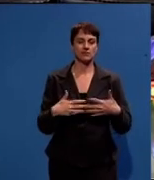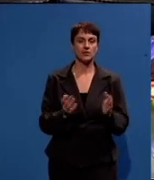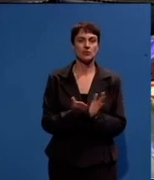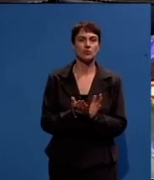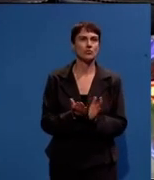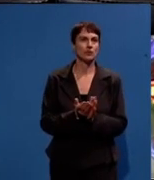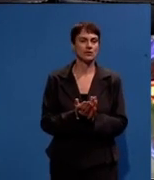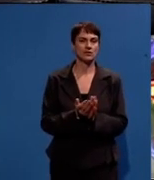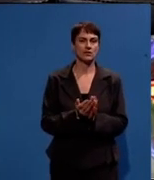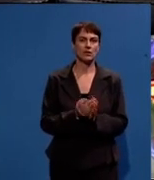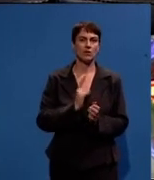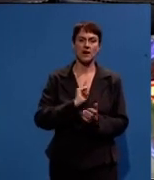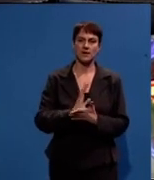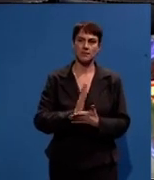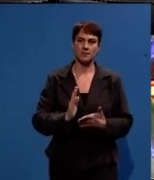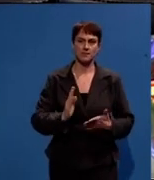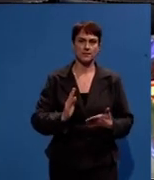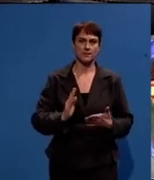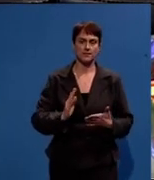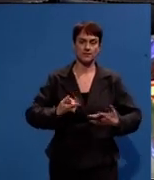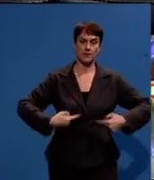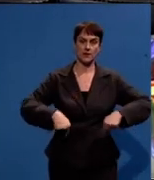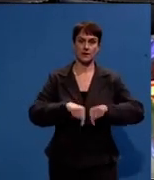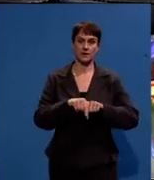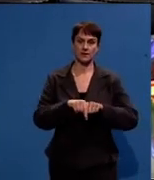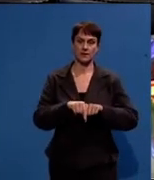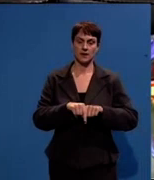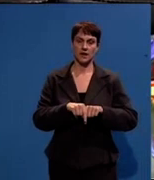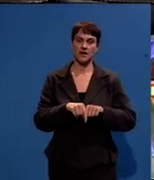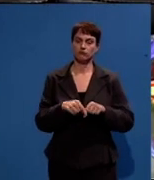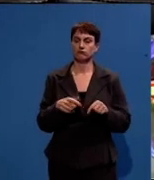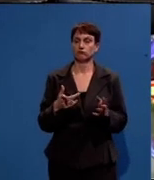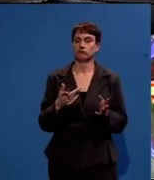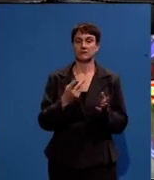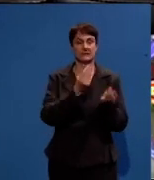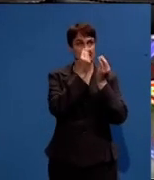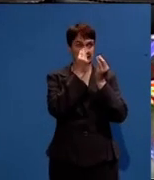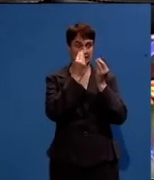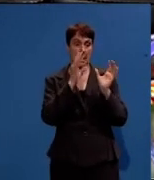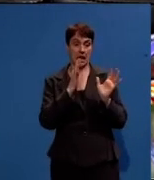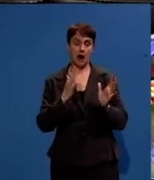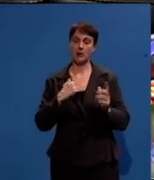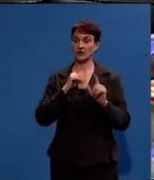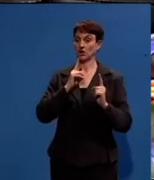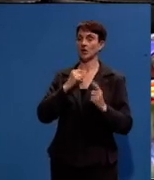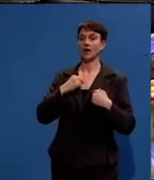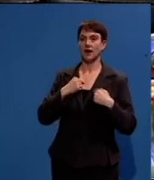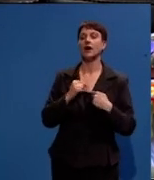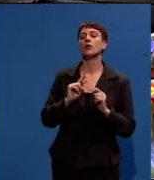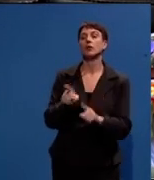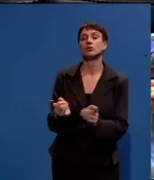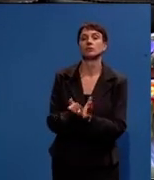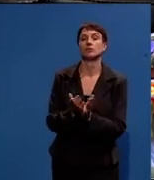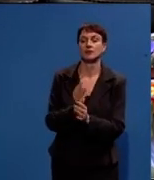because somebody pays for it. And we then train teachers. We then work with learners in primary schools to improve their literacy